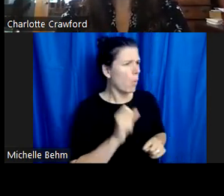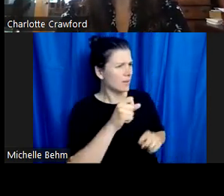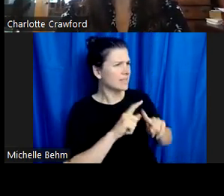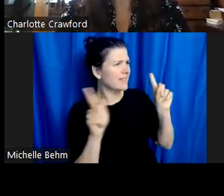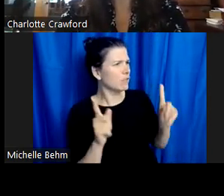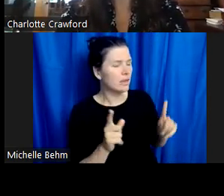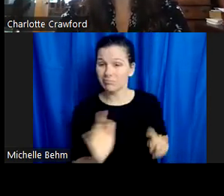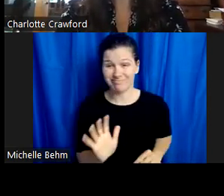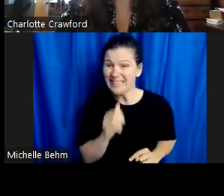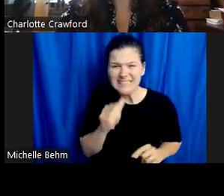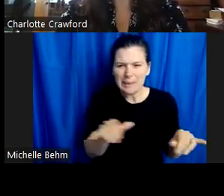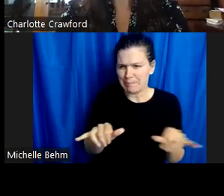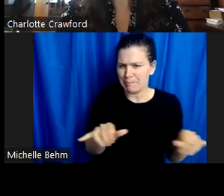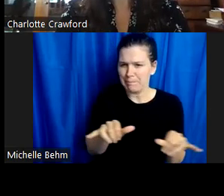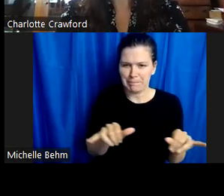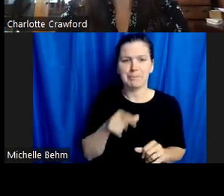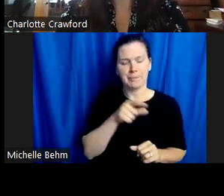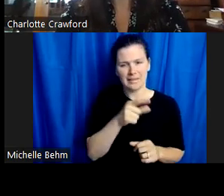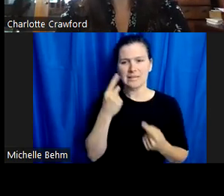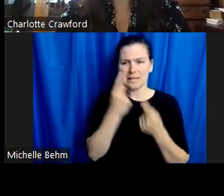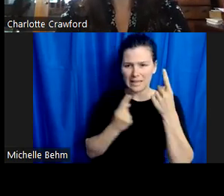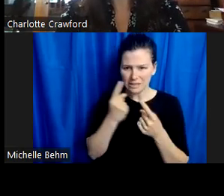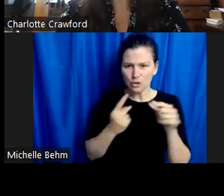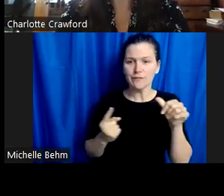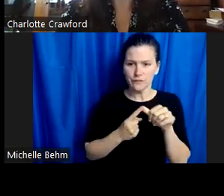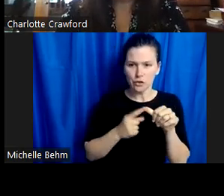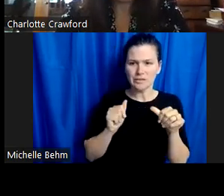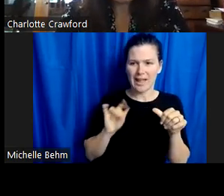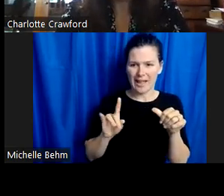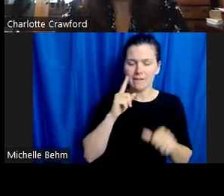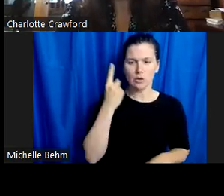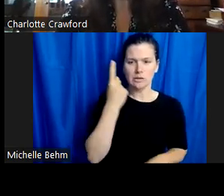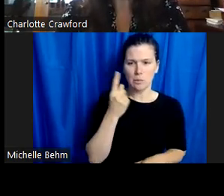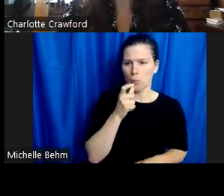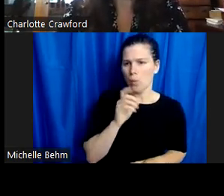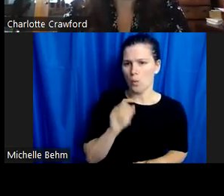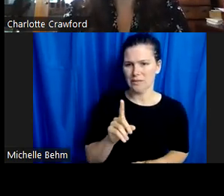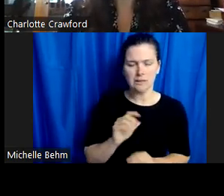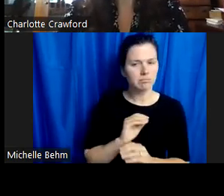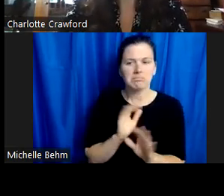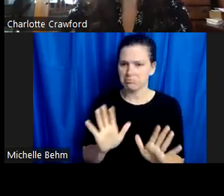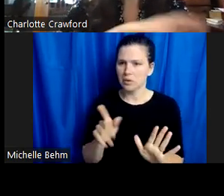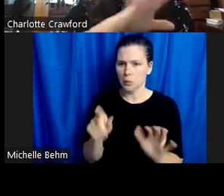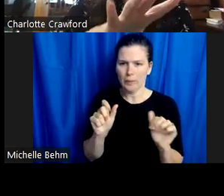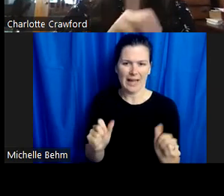No, it's not. This is first aid for somebody who's overdosed. It's not a problem. You can do it.